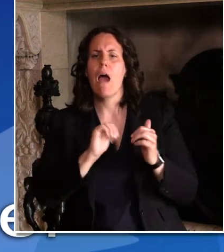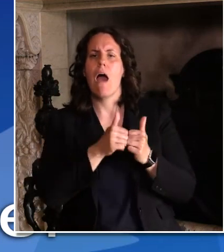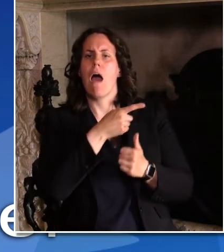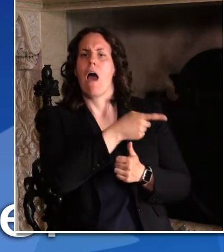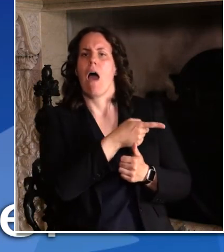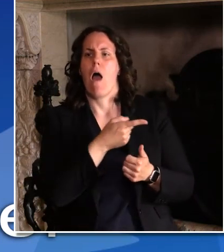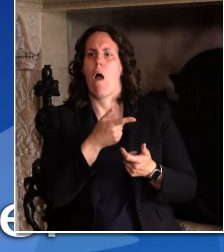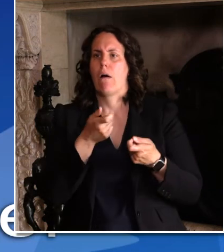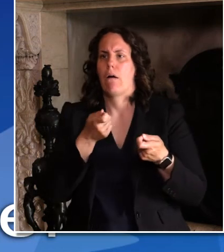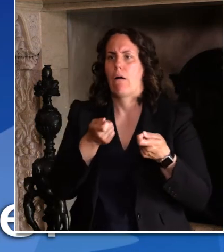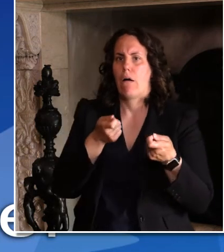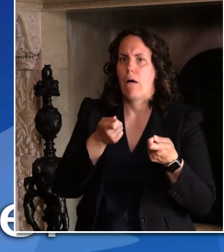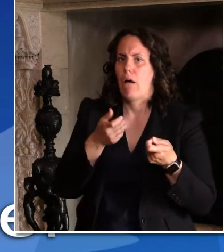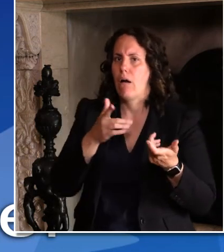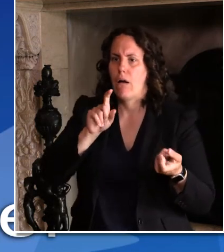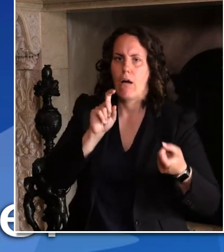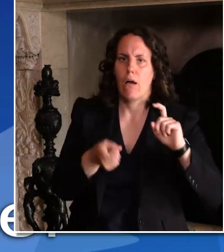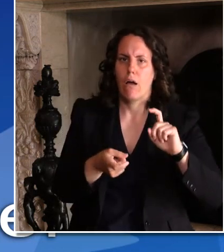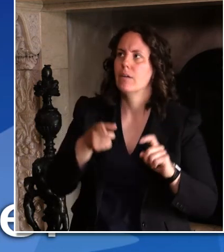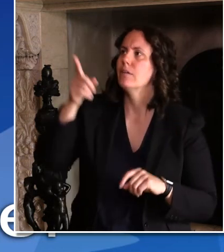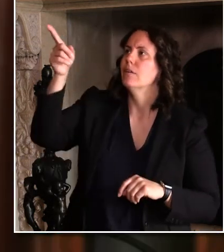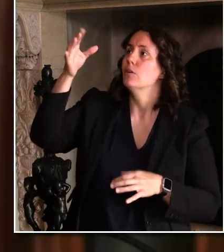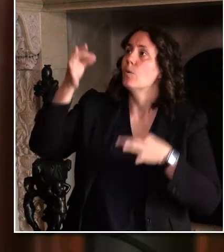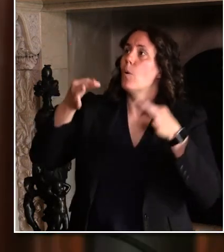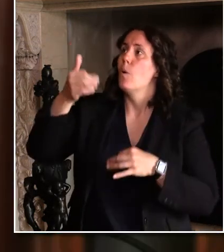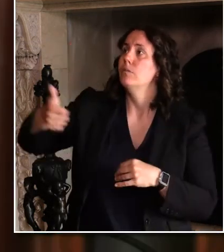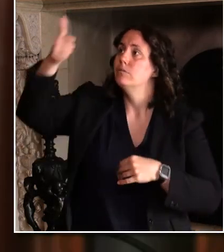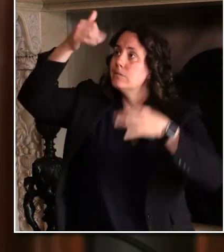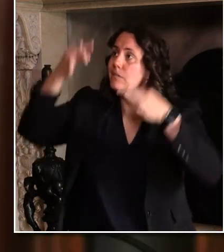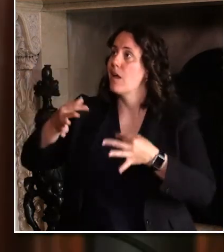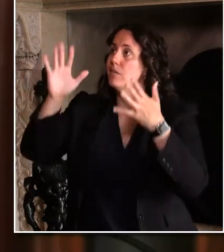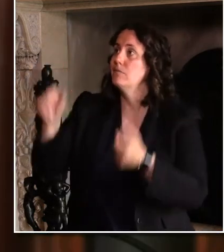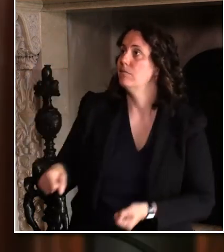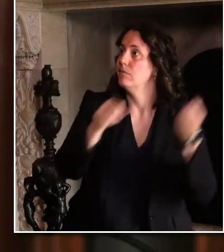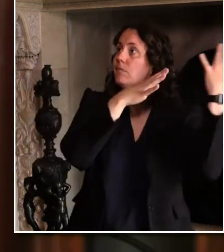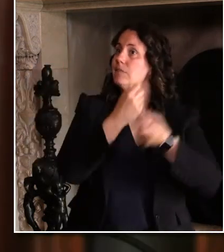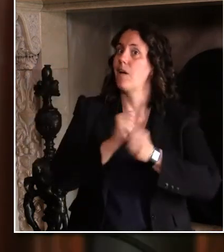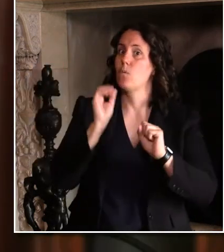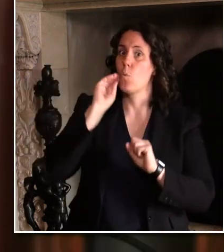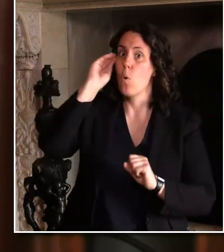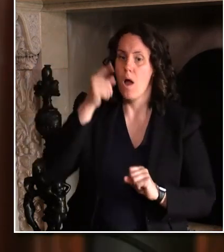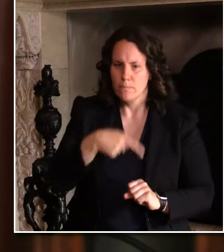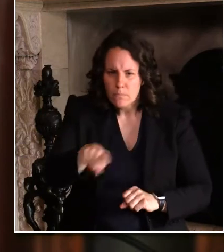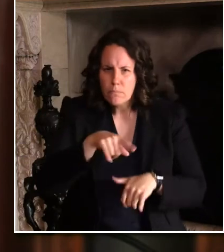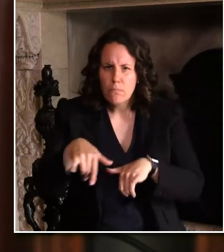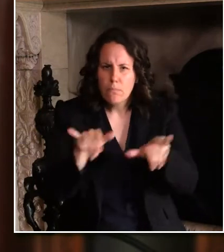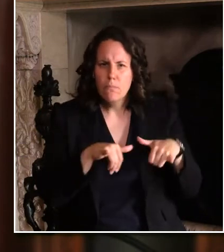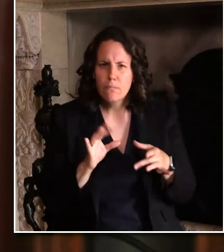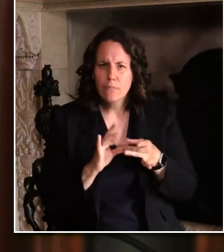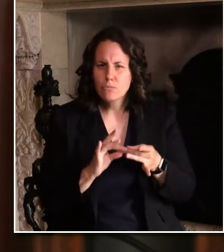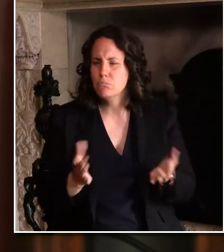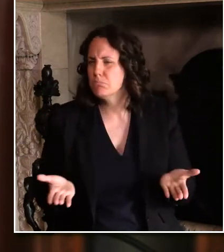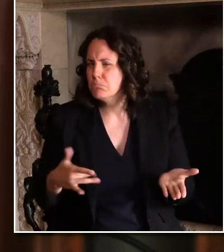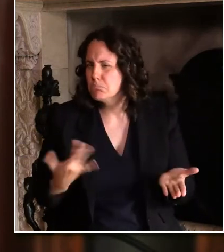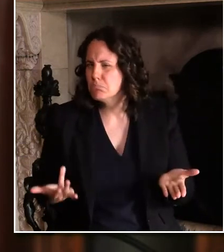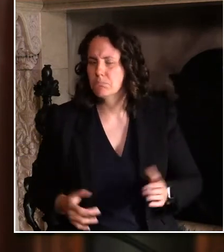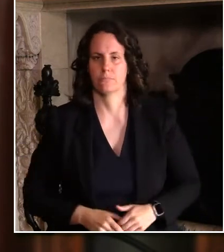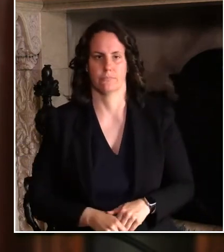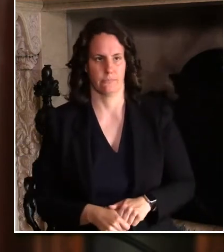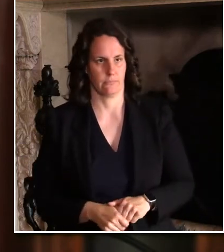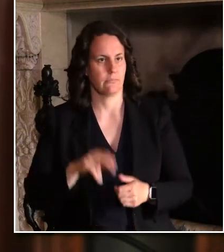decision. So I think what you're certainly hitting on is the partnership and the fact that